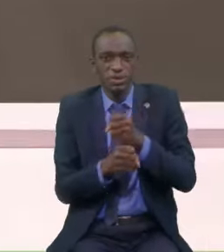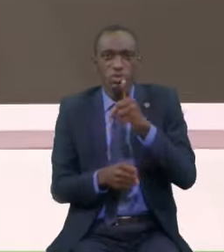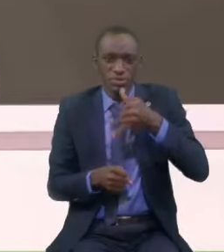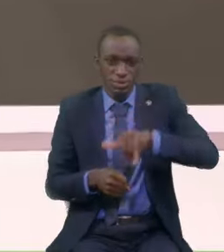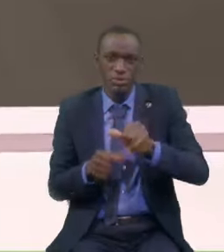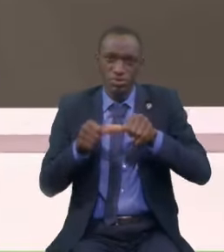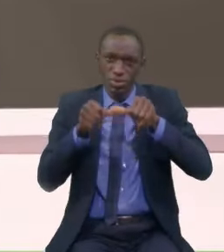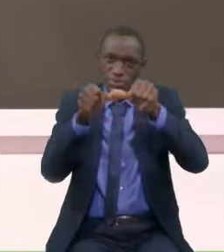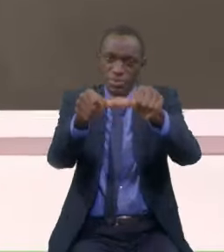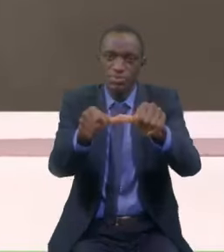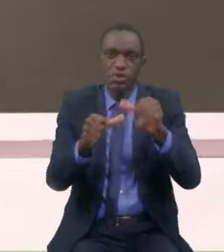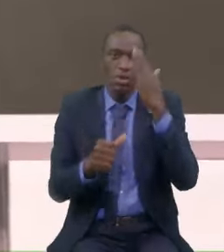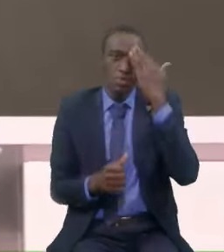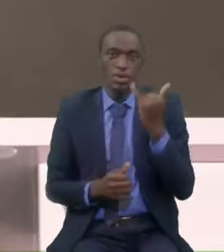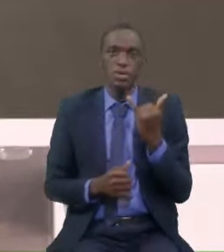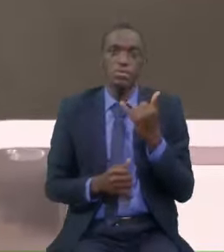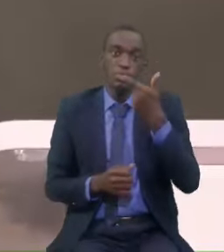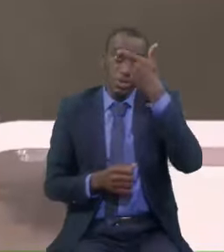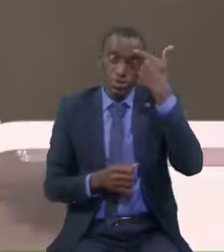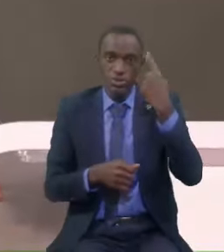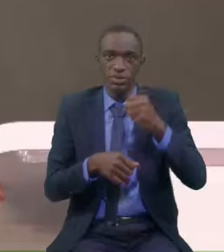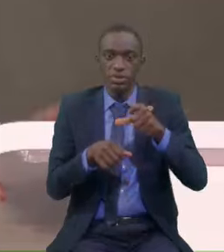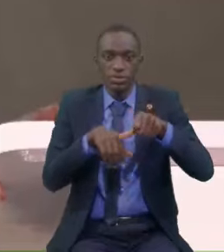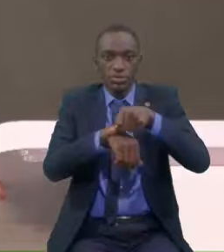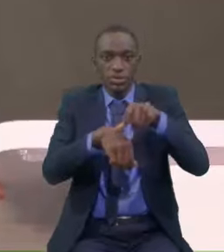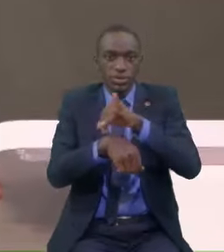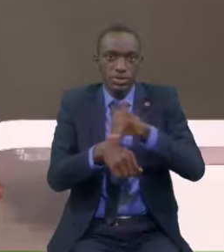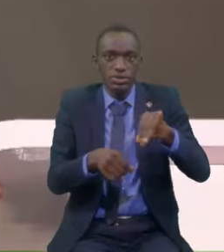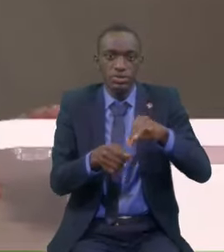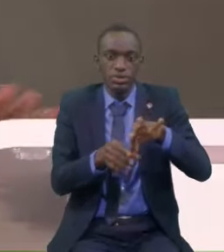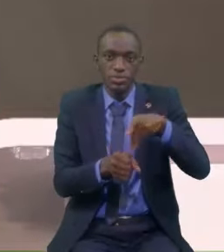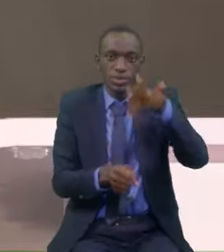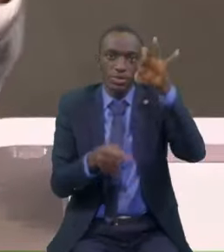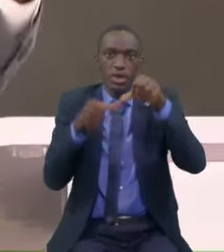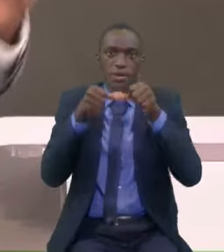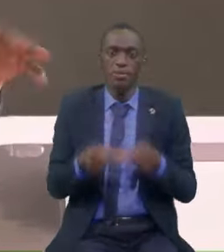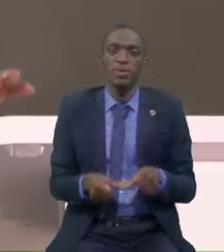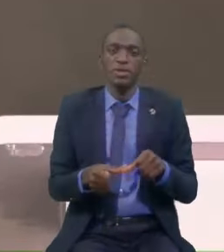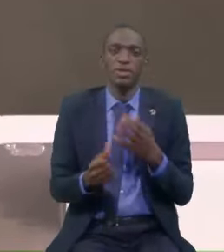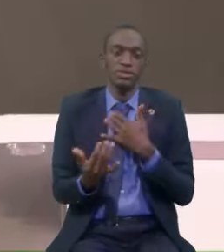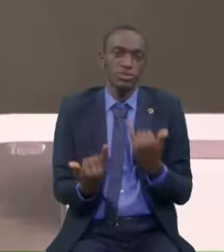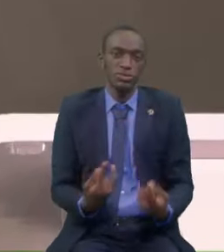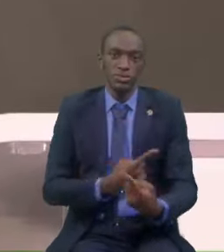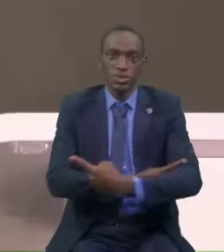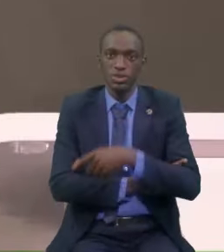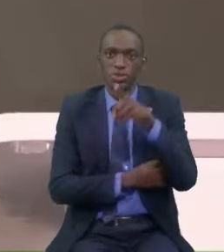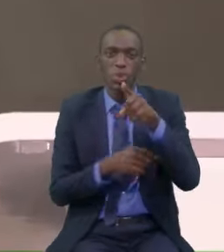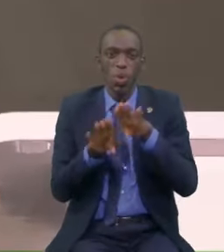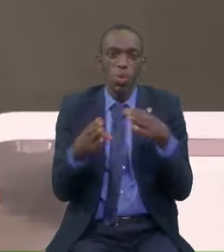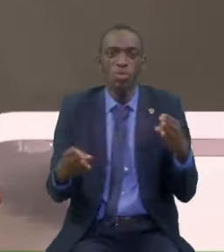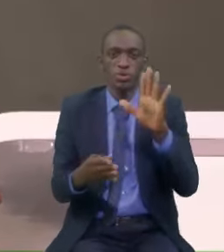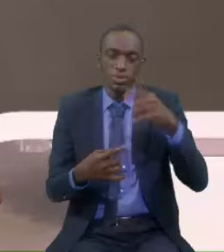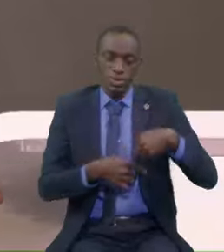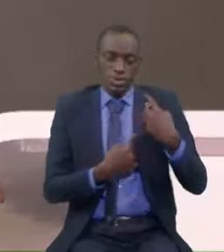Because the anointing spirit abides. And today you open your heart again. And